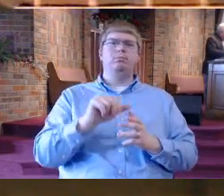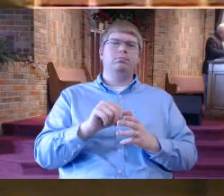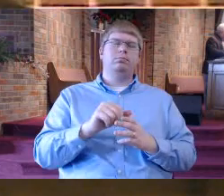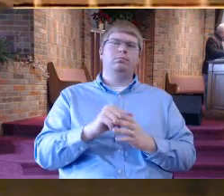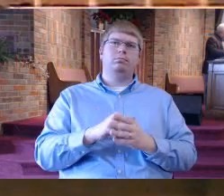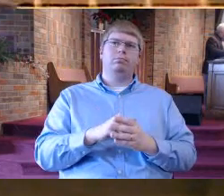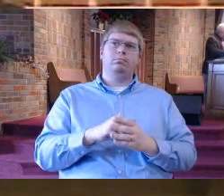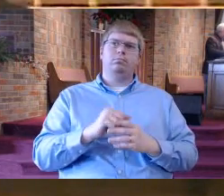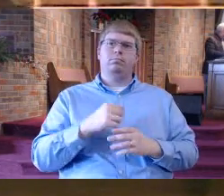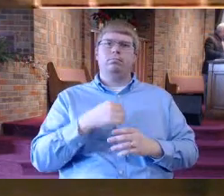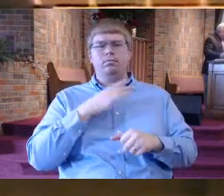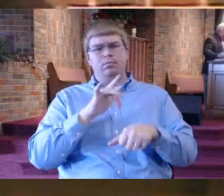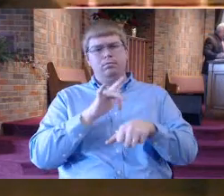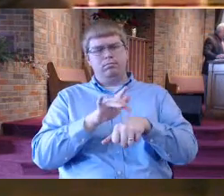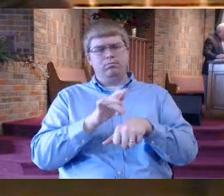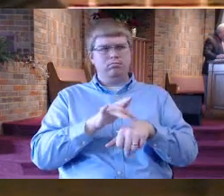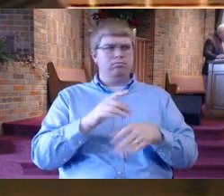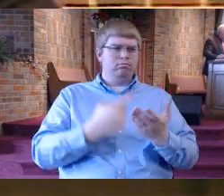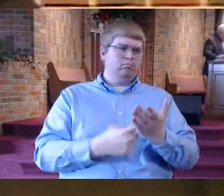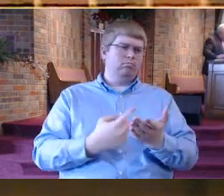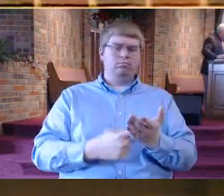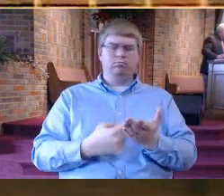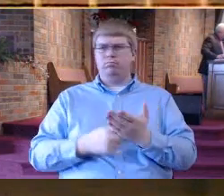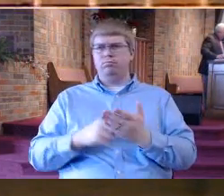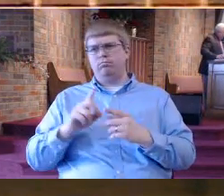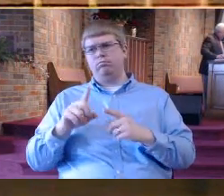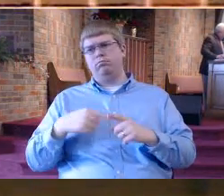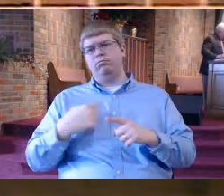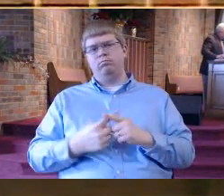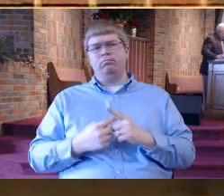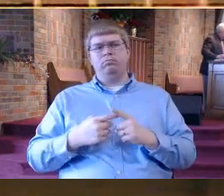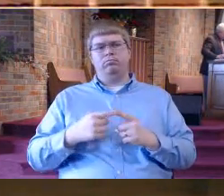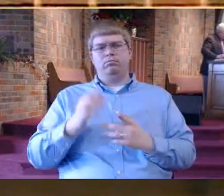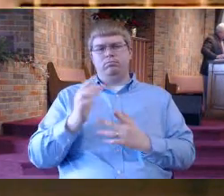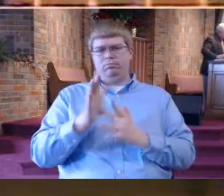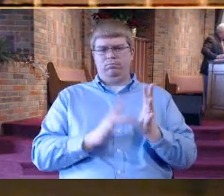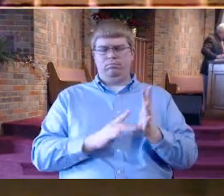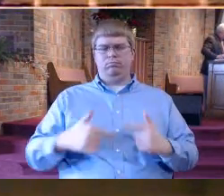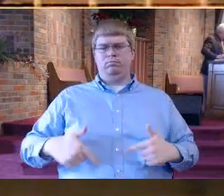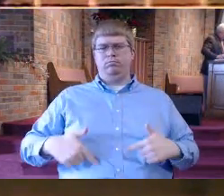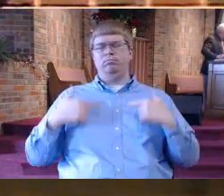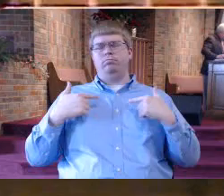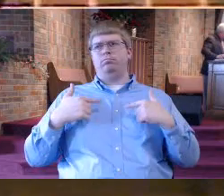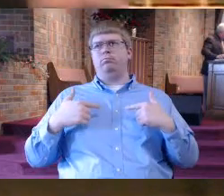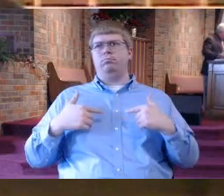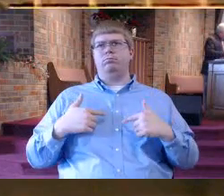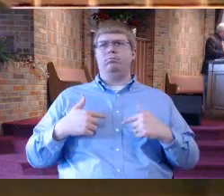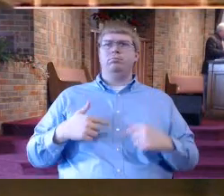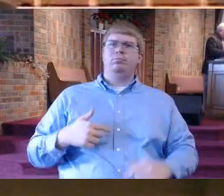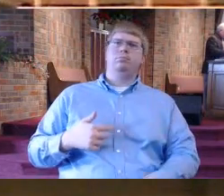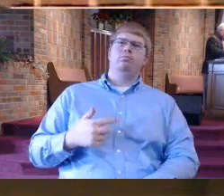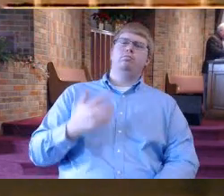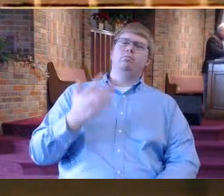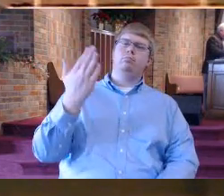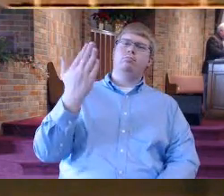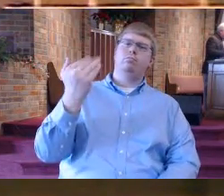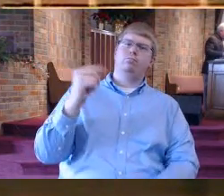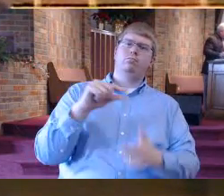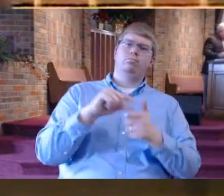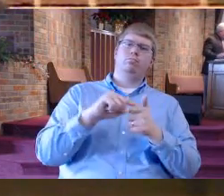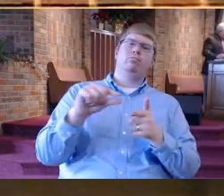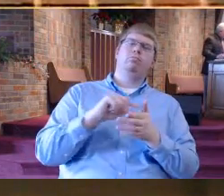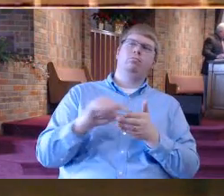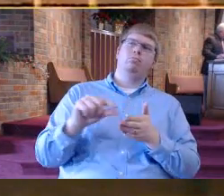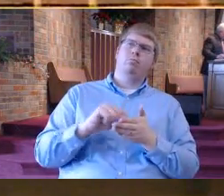As we have the early discussion and story regarding the life of Jesus, the 15th verse